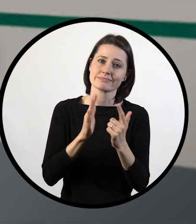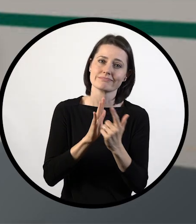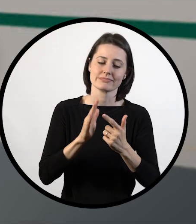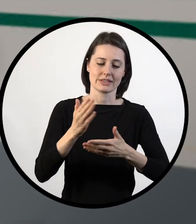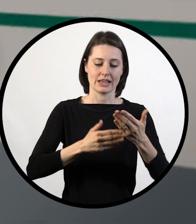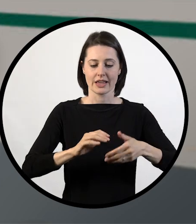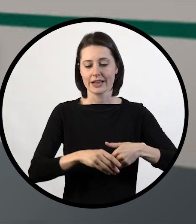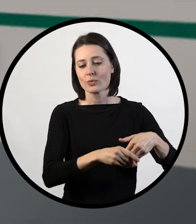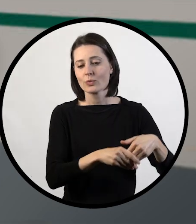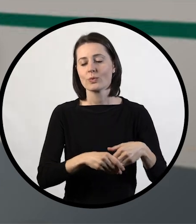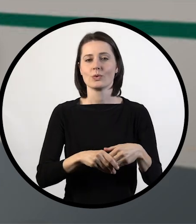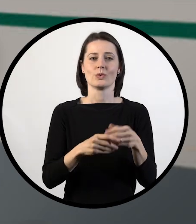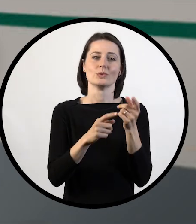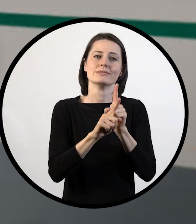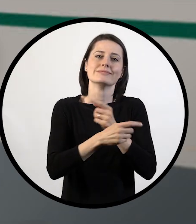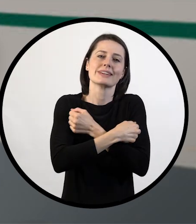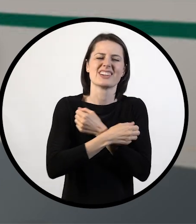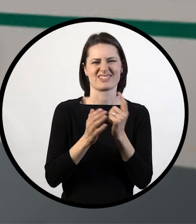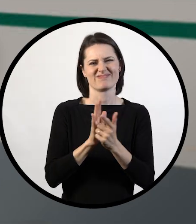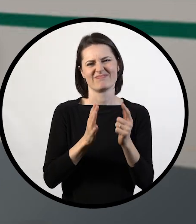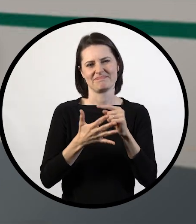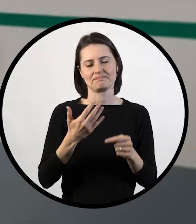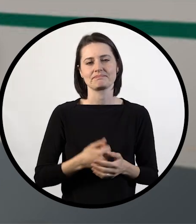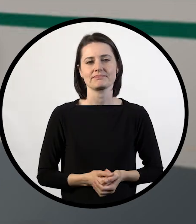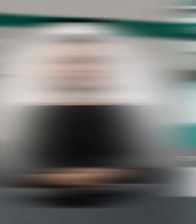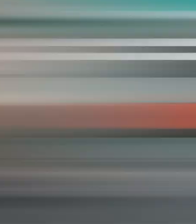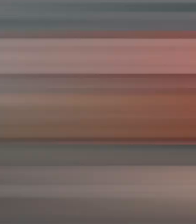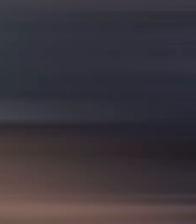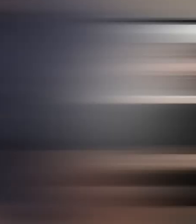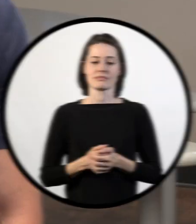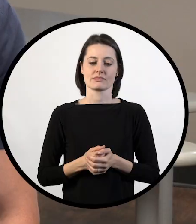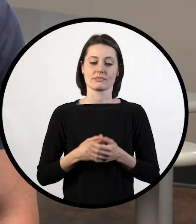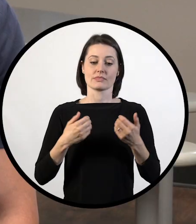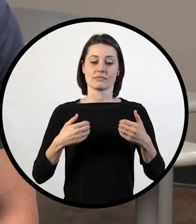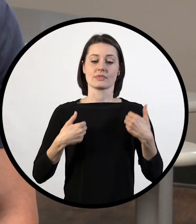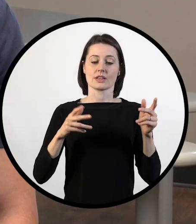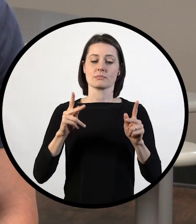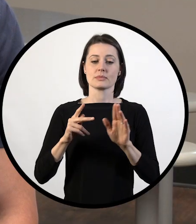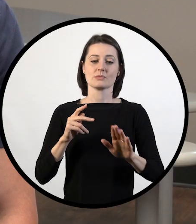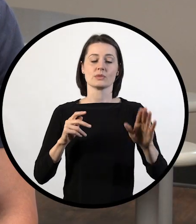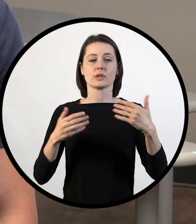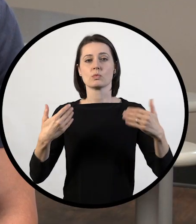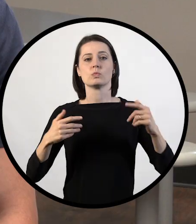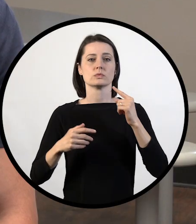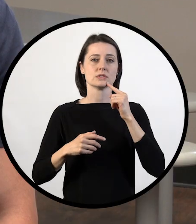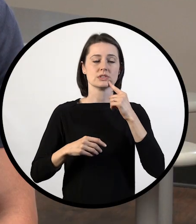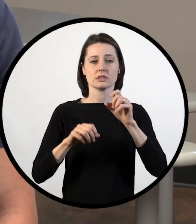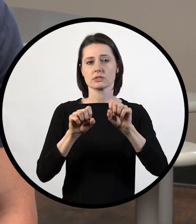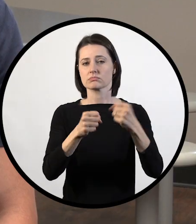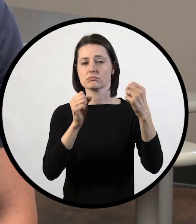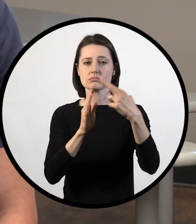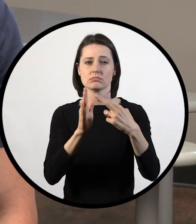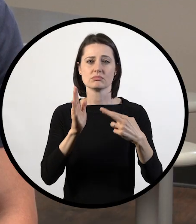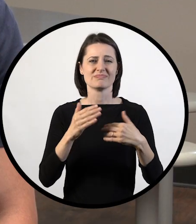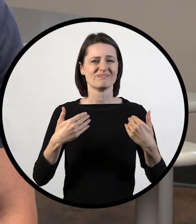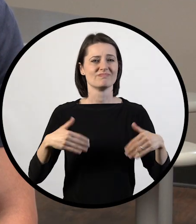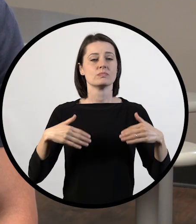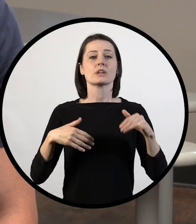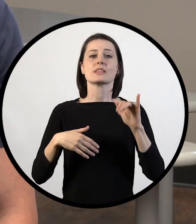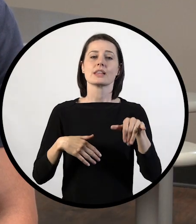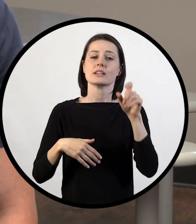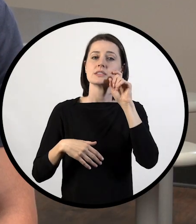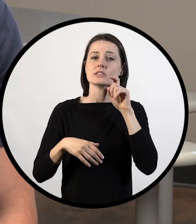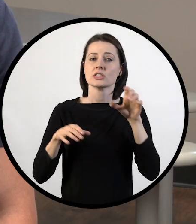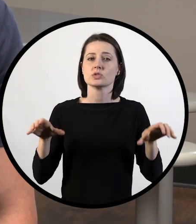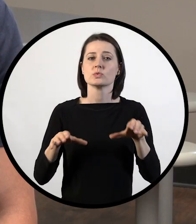caressing, holding hands, and cuddling. Youth sexual misconduct that is a major rule violation